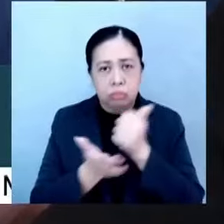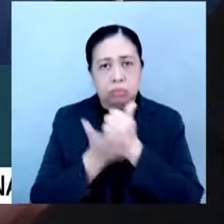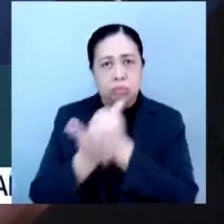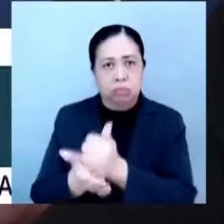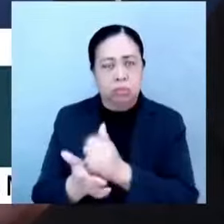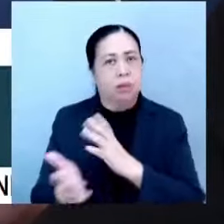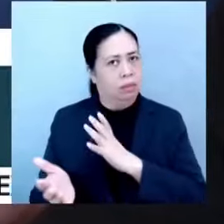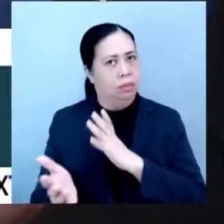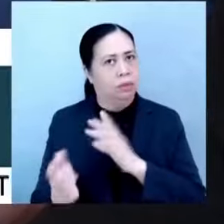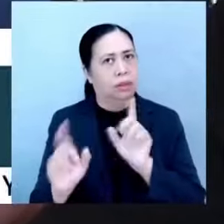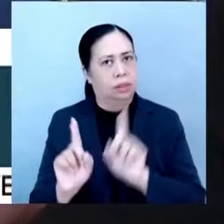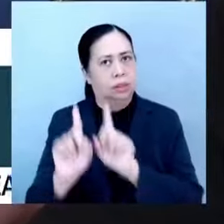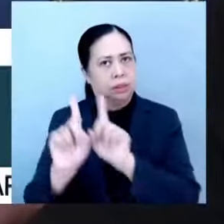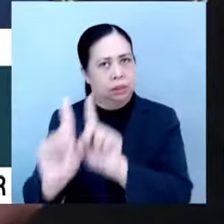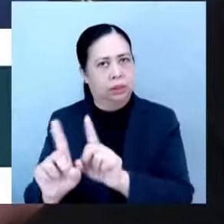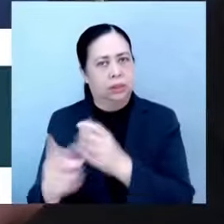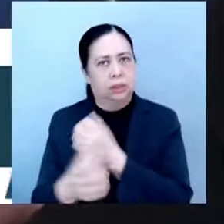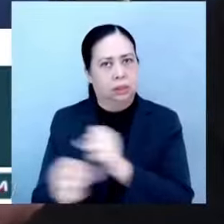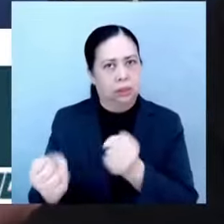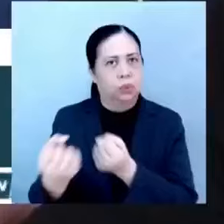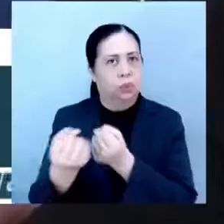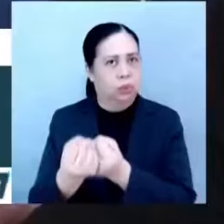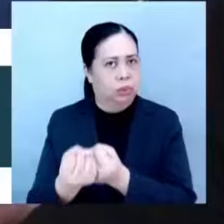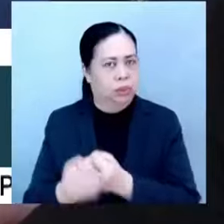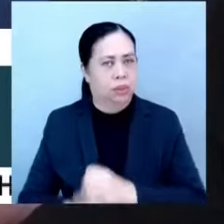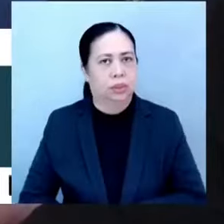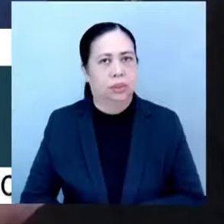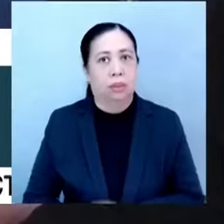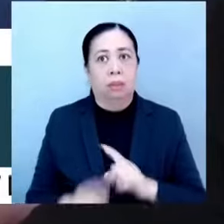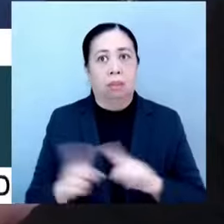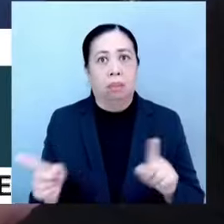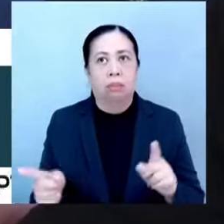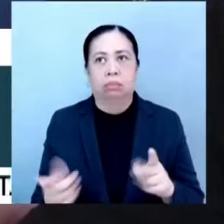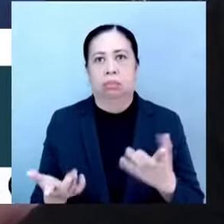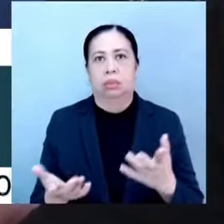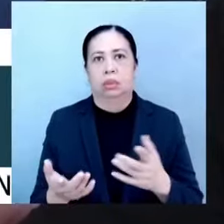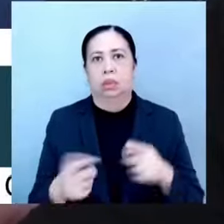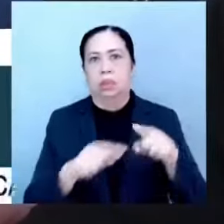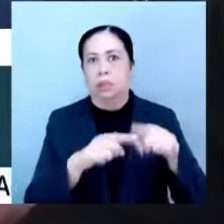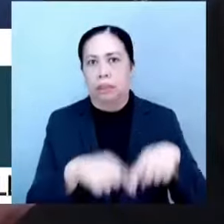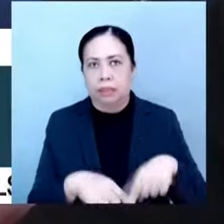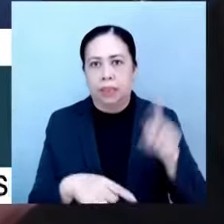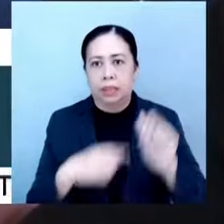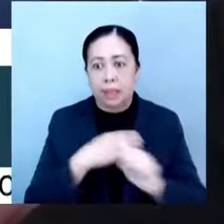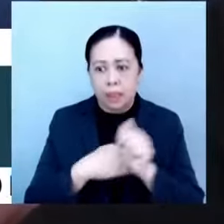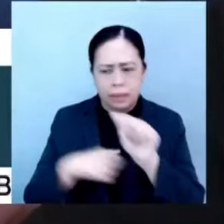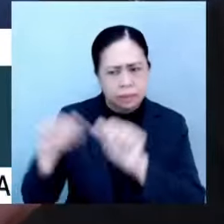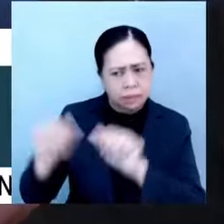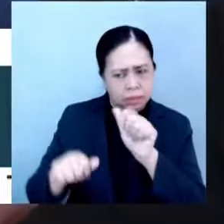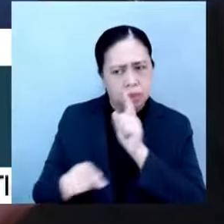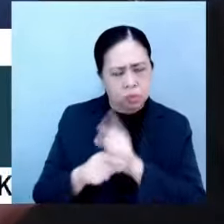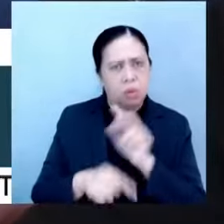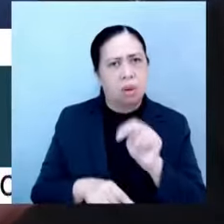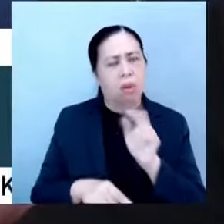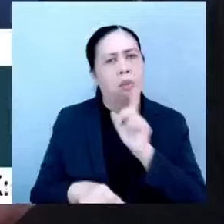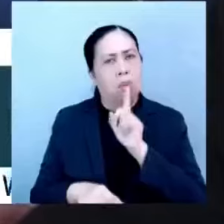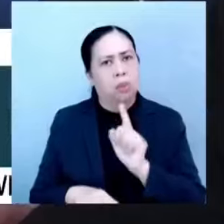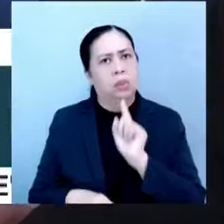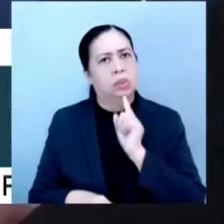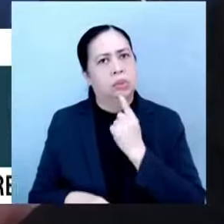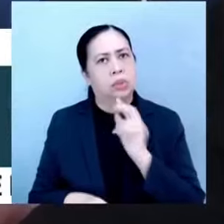ng security. But it is based on sa threat assessment that will be made by